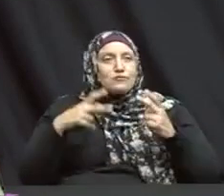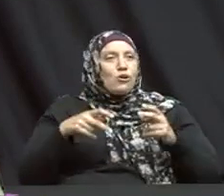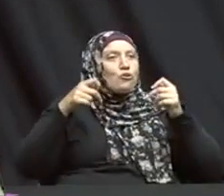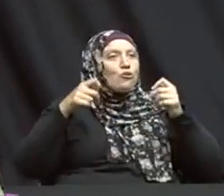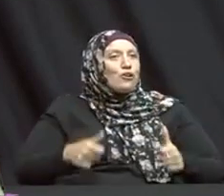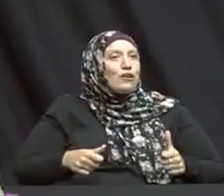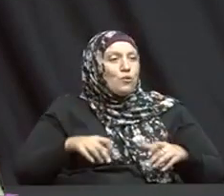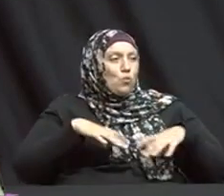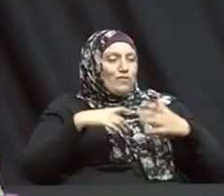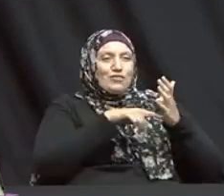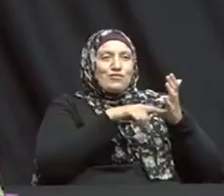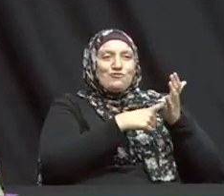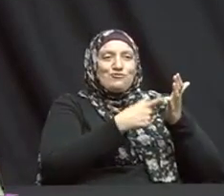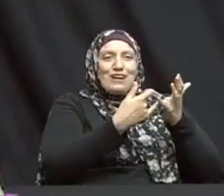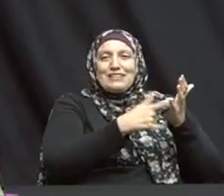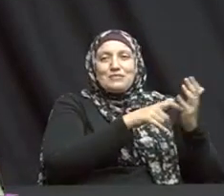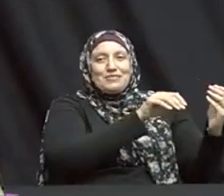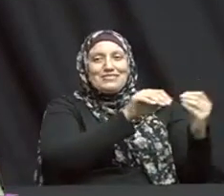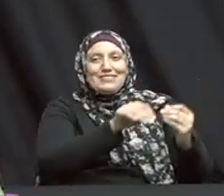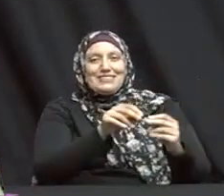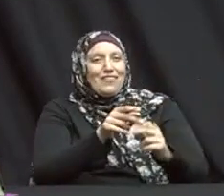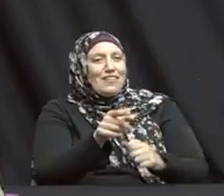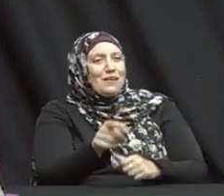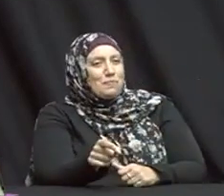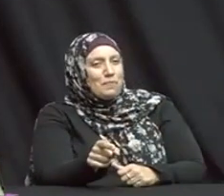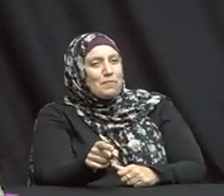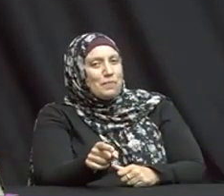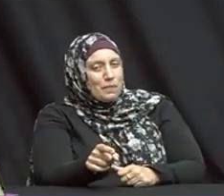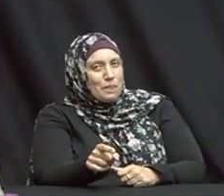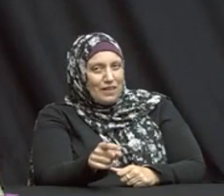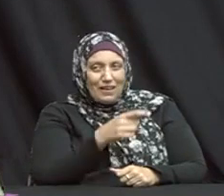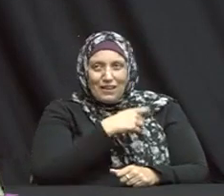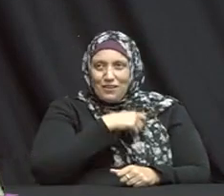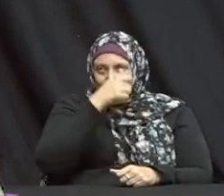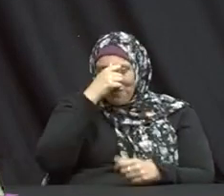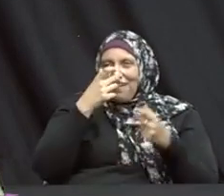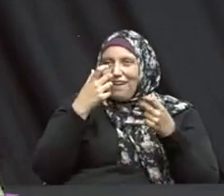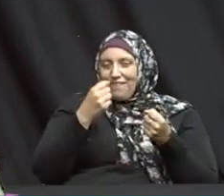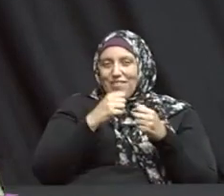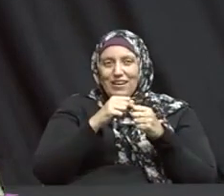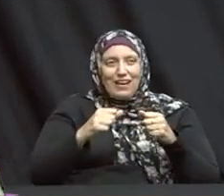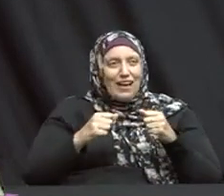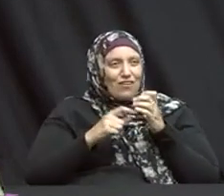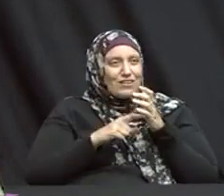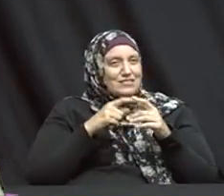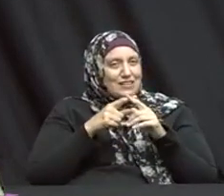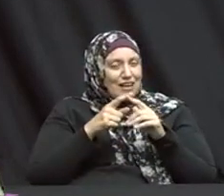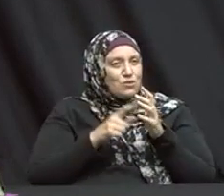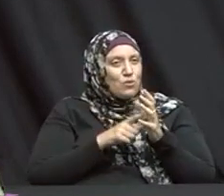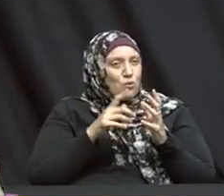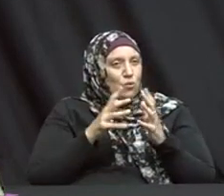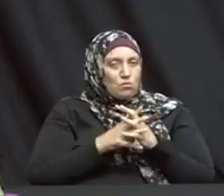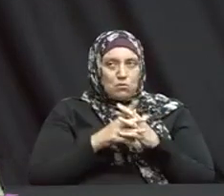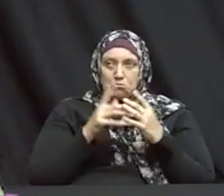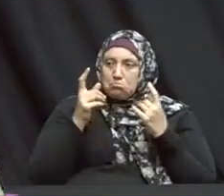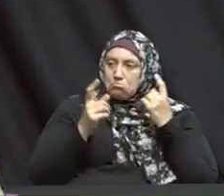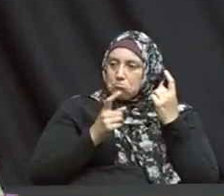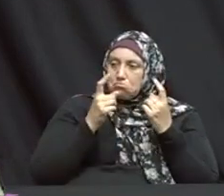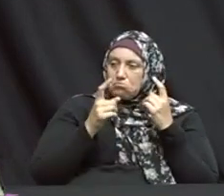I know these things exist in our tax law, but I often wonder how they're viewed from